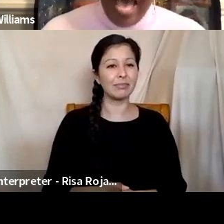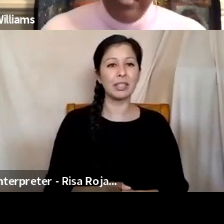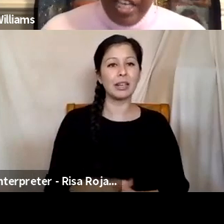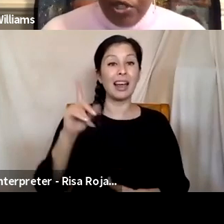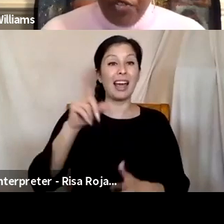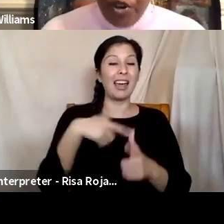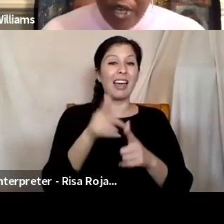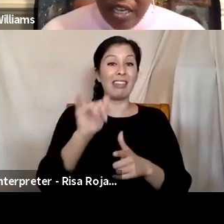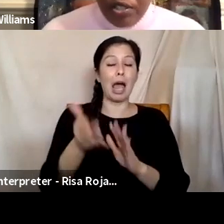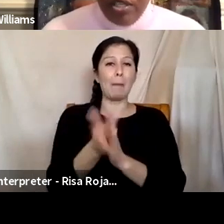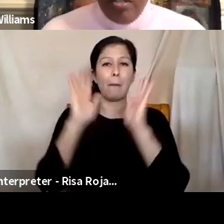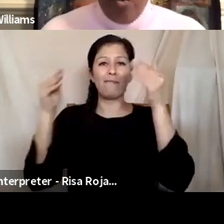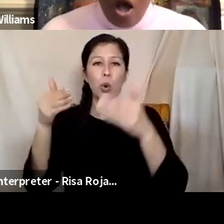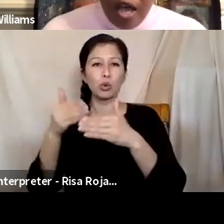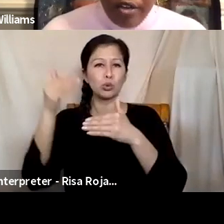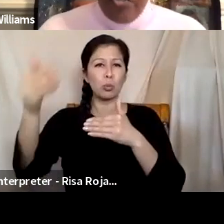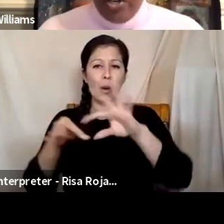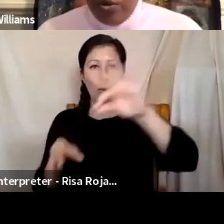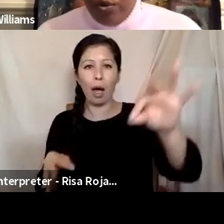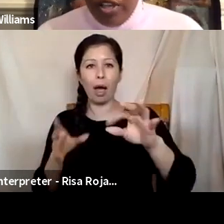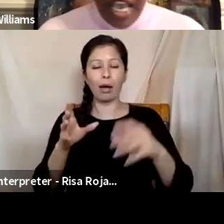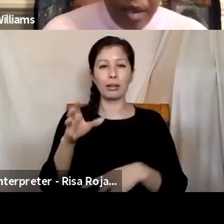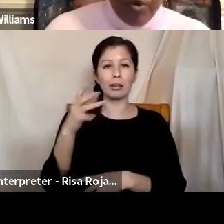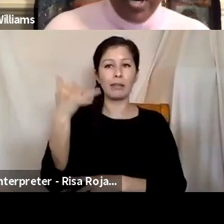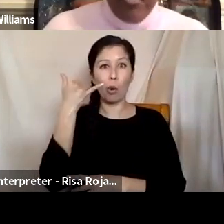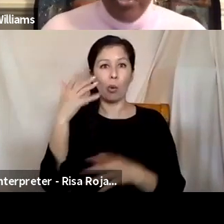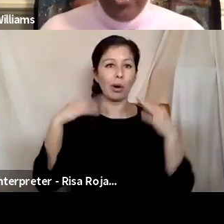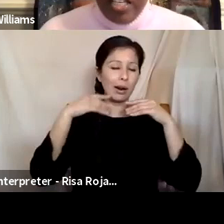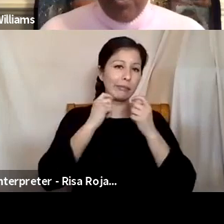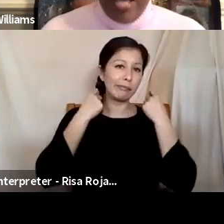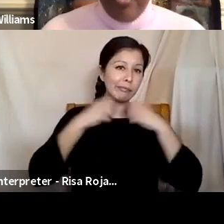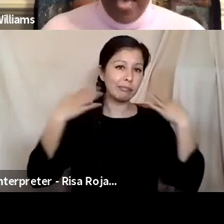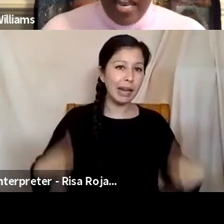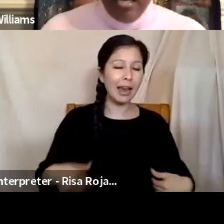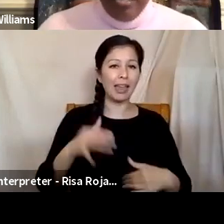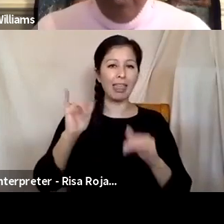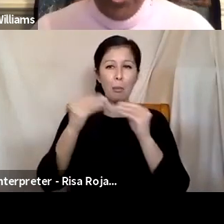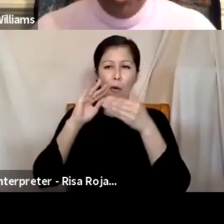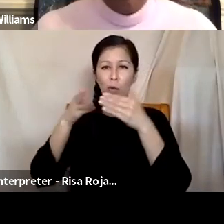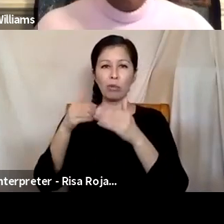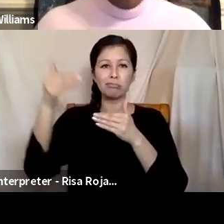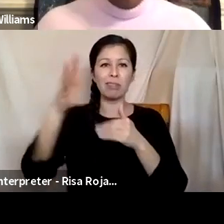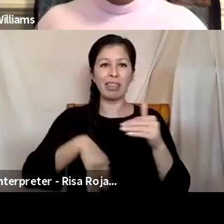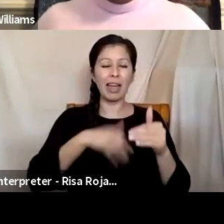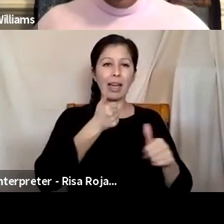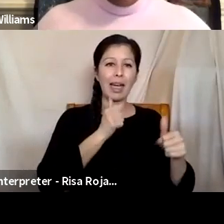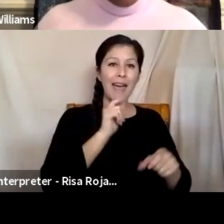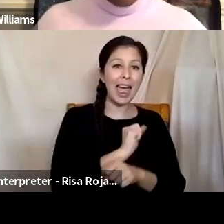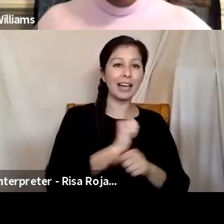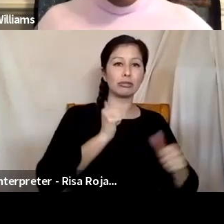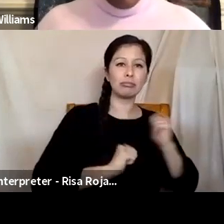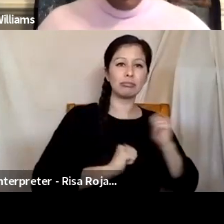And then that becomes the focus, the wand, the phone, the cape, or whatever the thing is, rather than, you know,